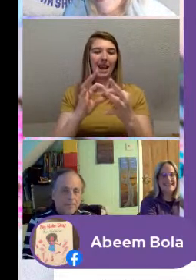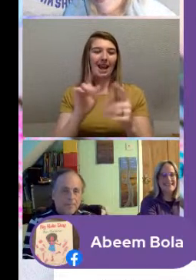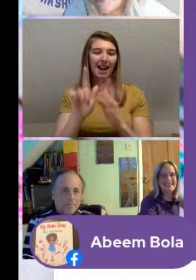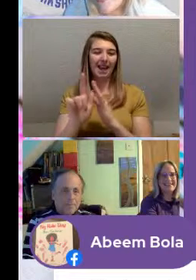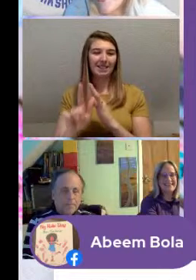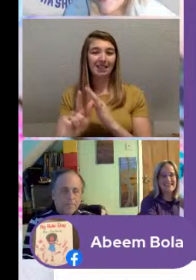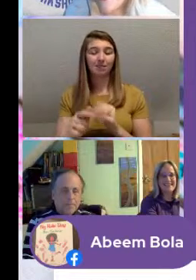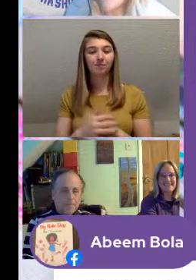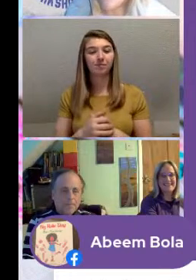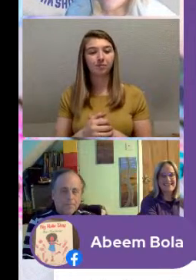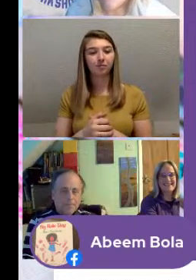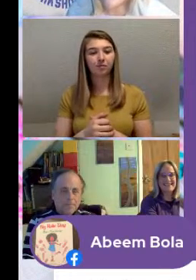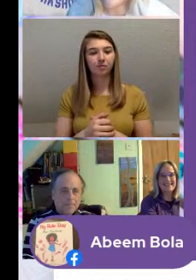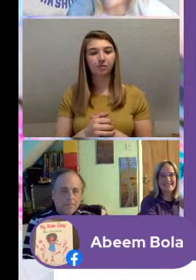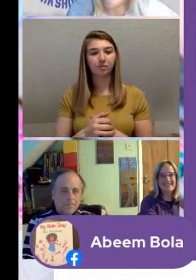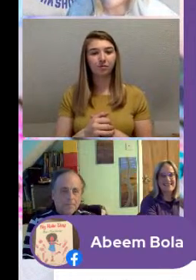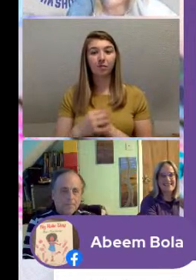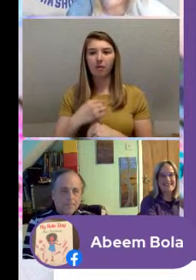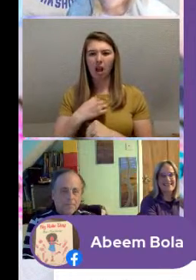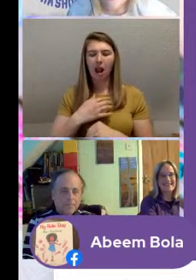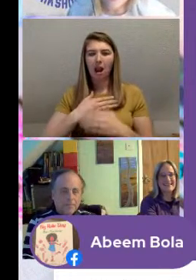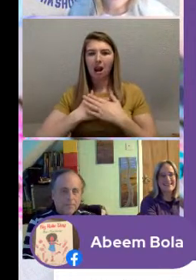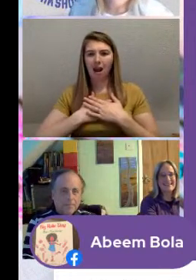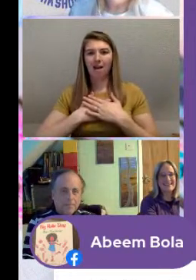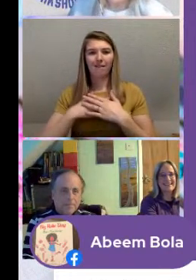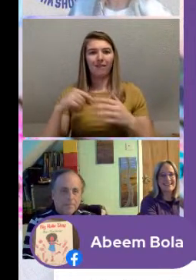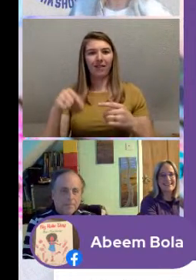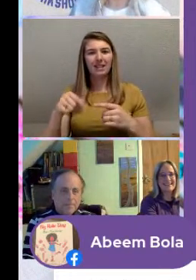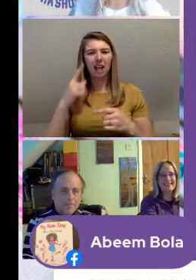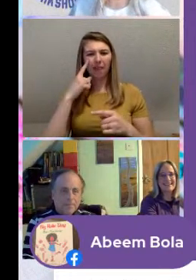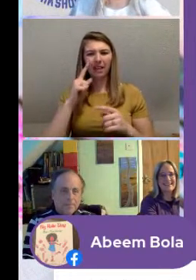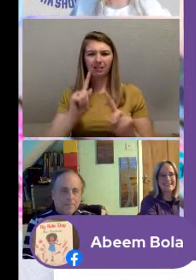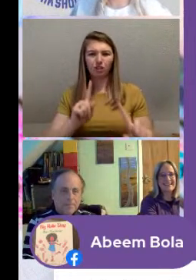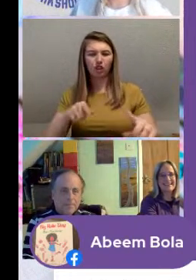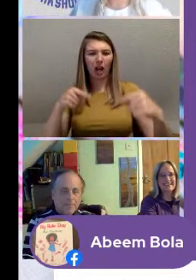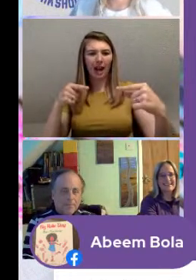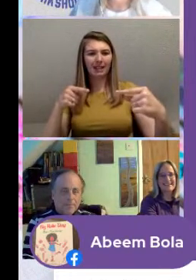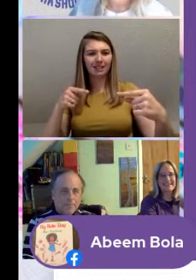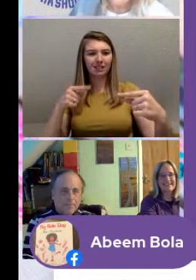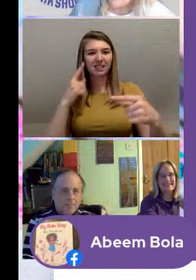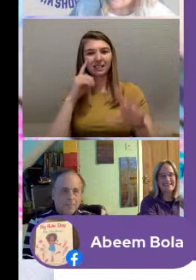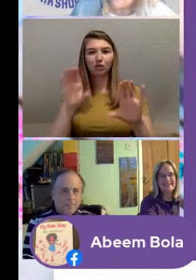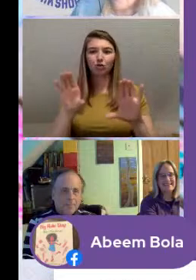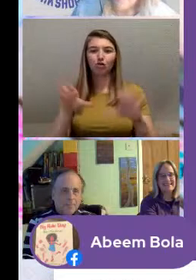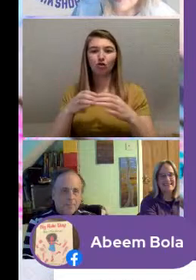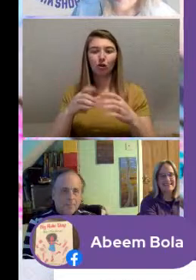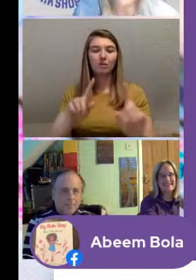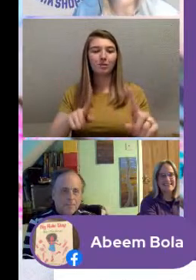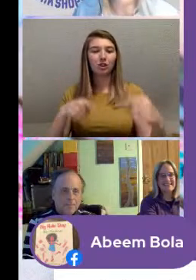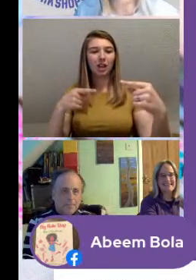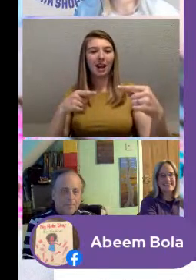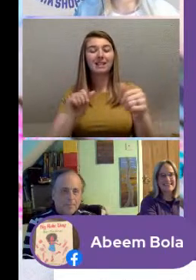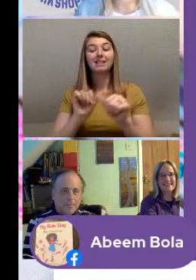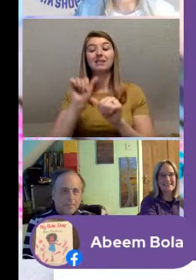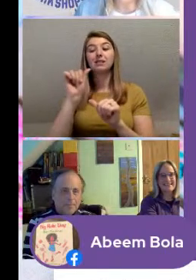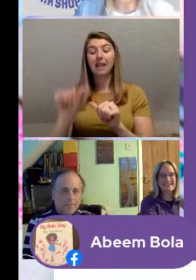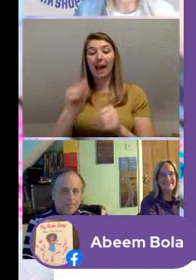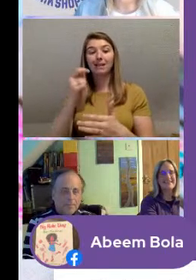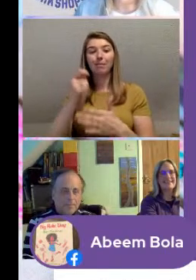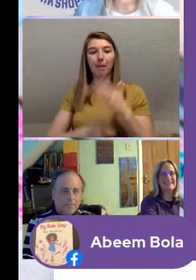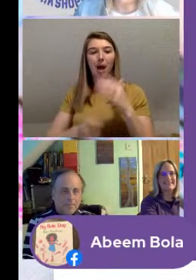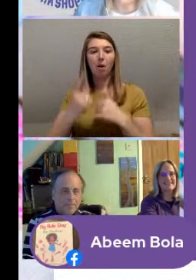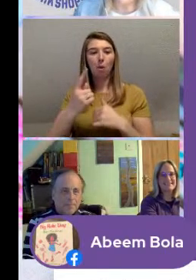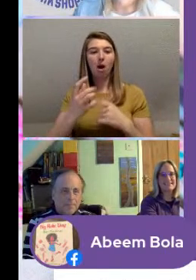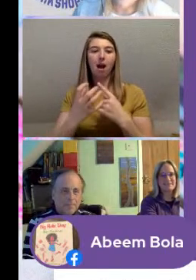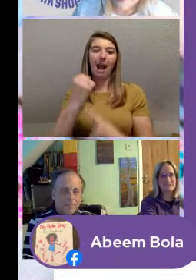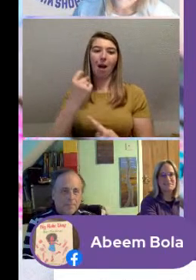And I'd love this. I think this is a challenge, actually. Should we have a group challenge? The next buy one, get one free offer that we see and want